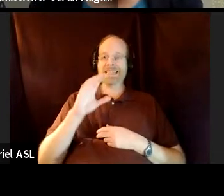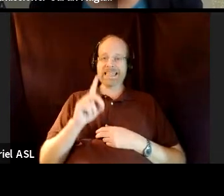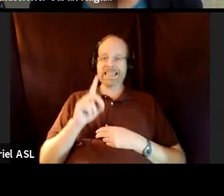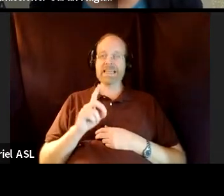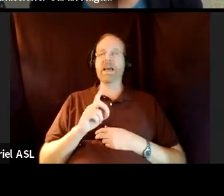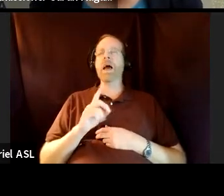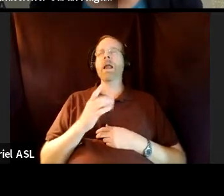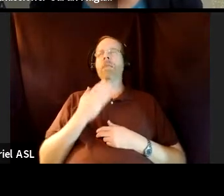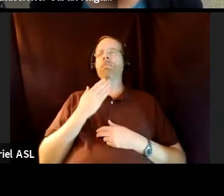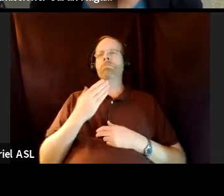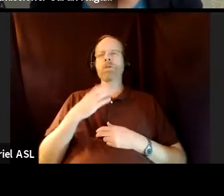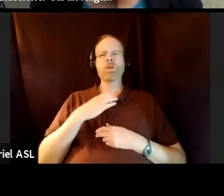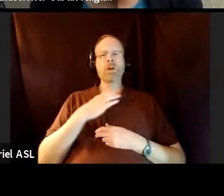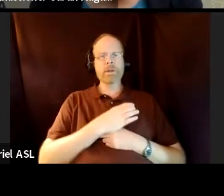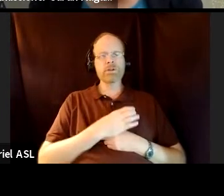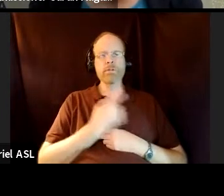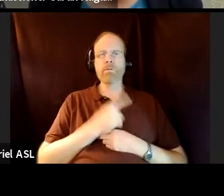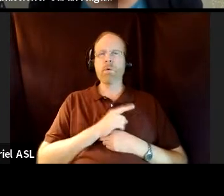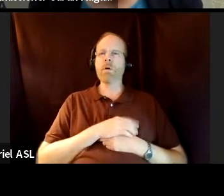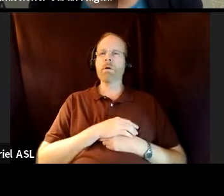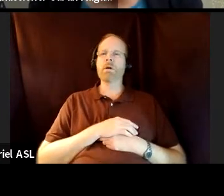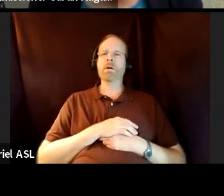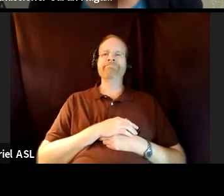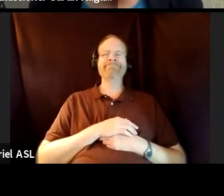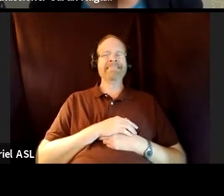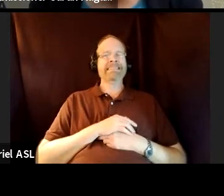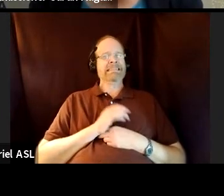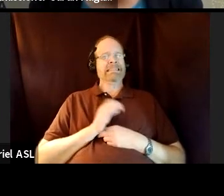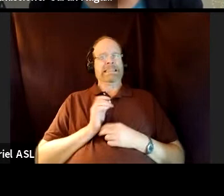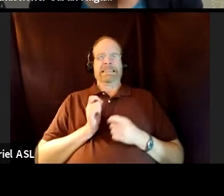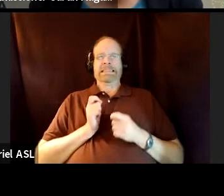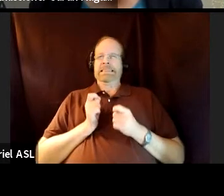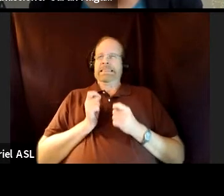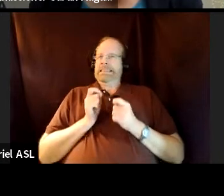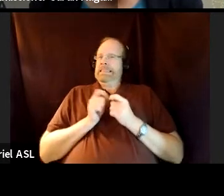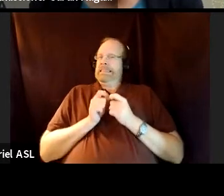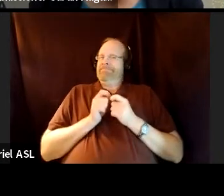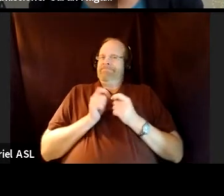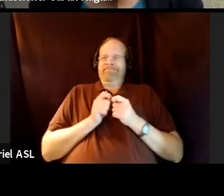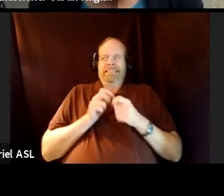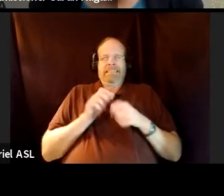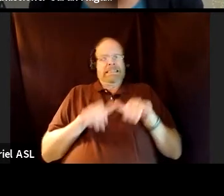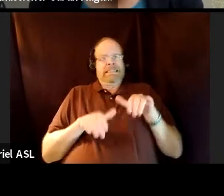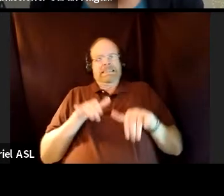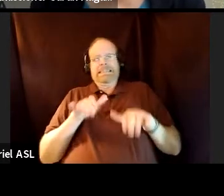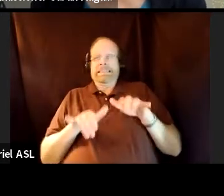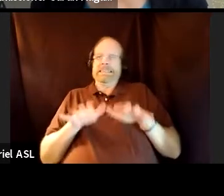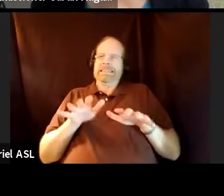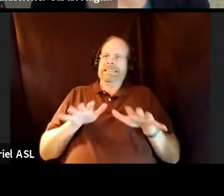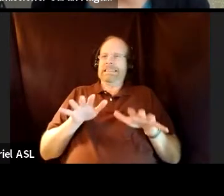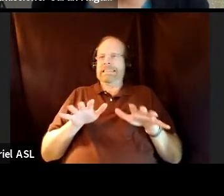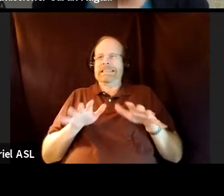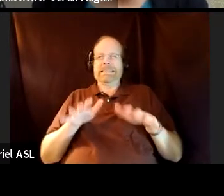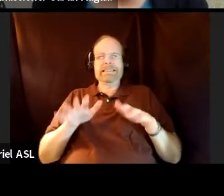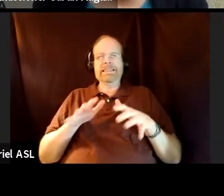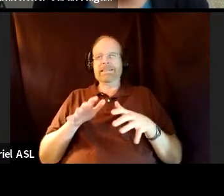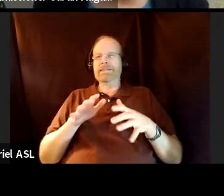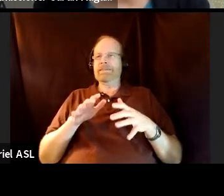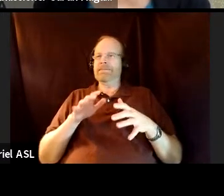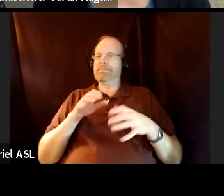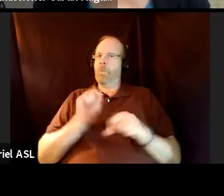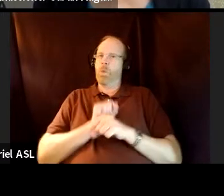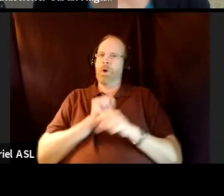I thank the Commission for the delicate and consequential task that you face. I also appreciate